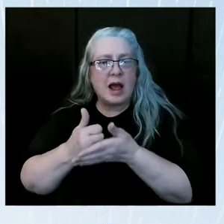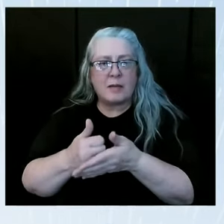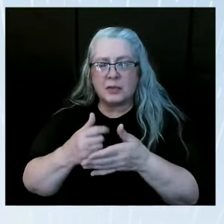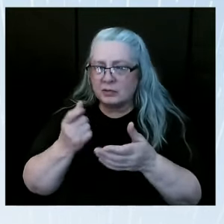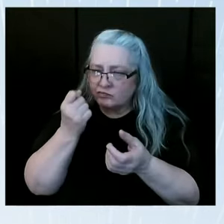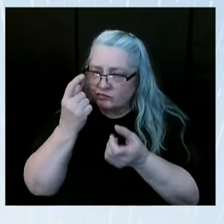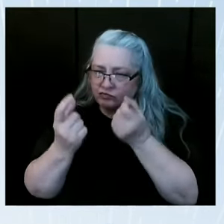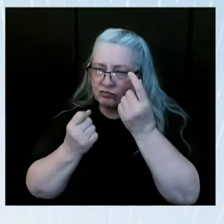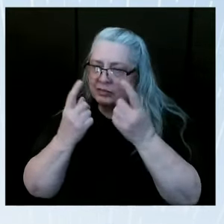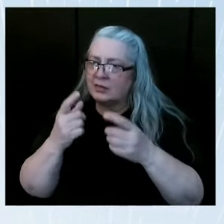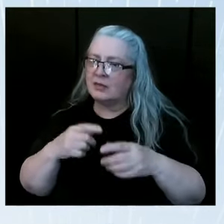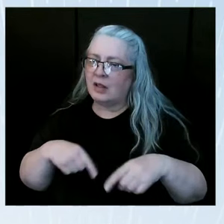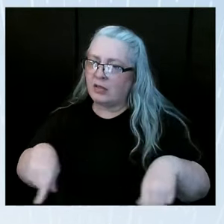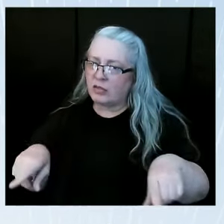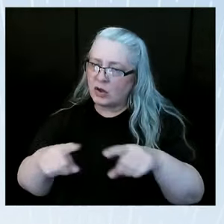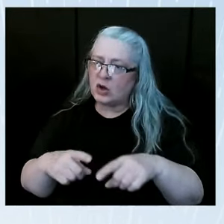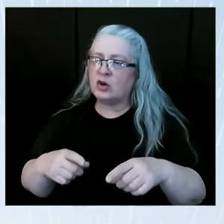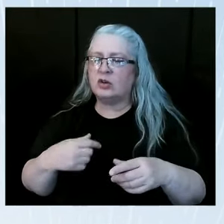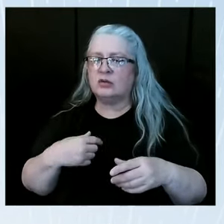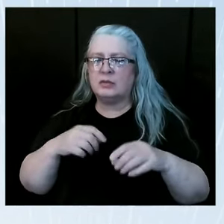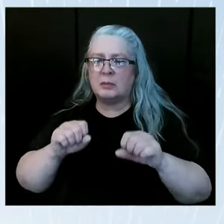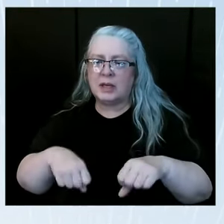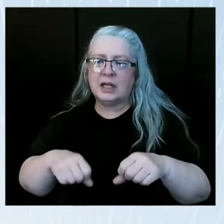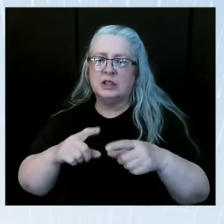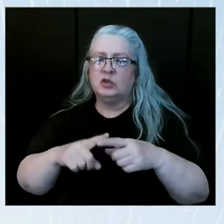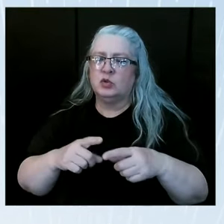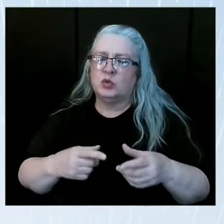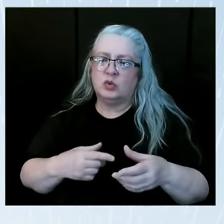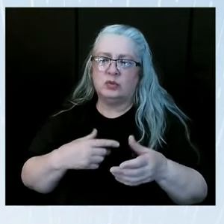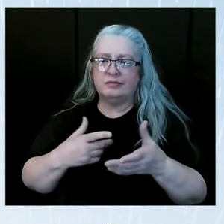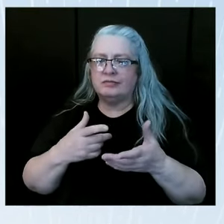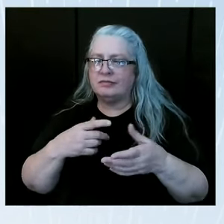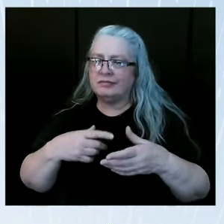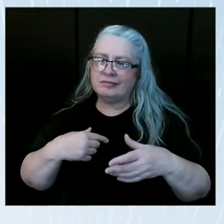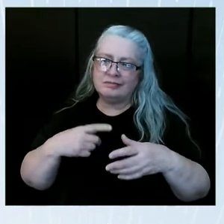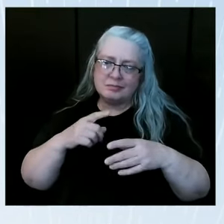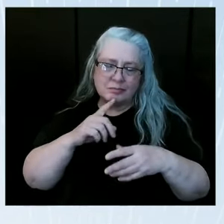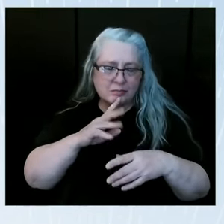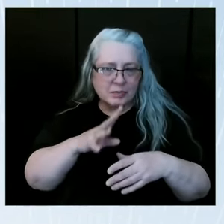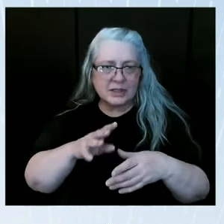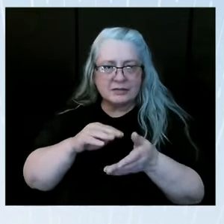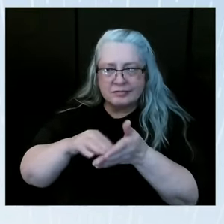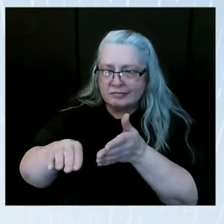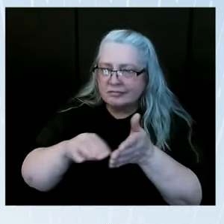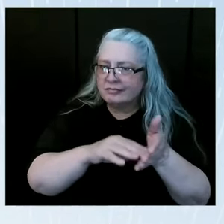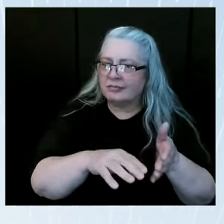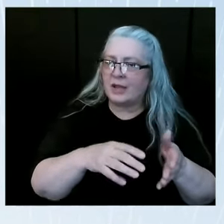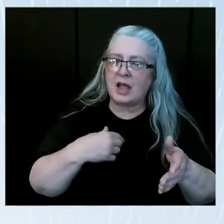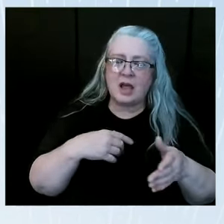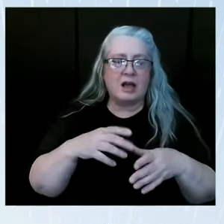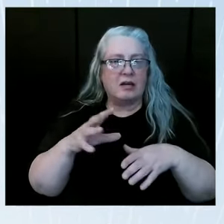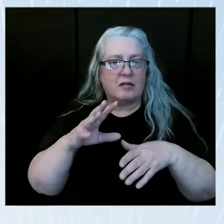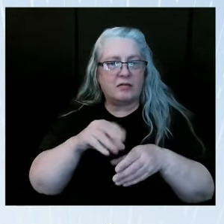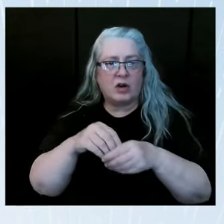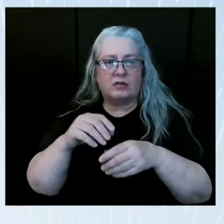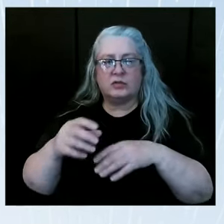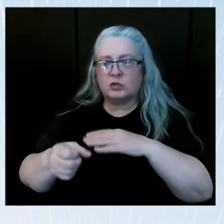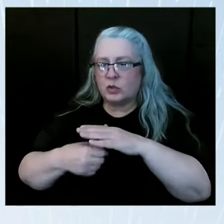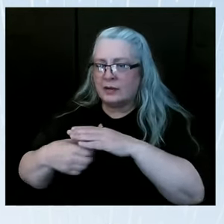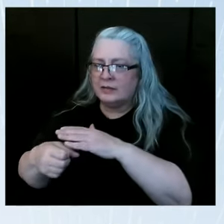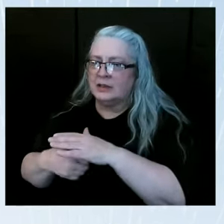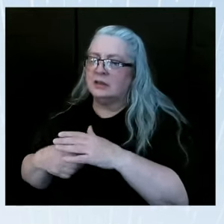proximate to the problems that we're trying to solve as we combat human trafficking. I also want to share my experience as a former teacher. This